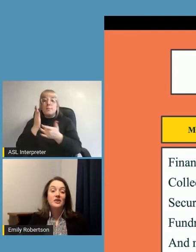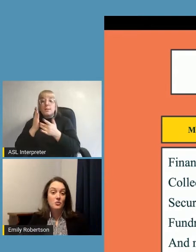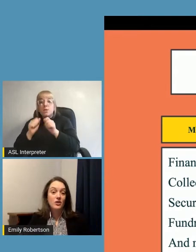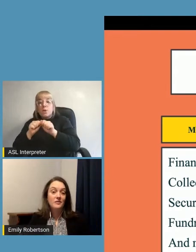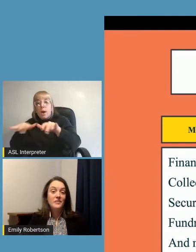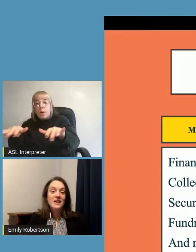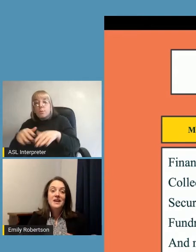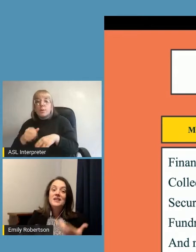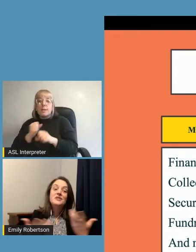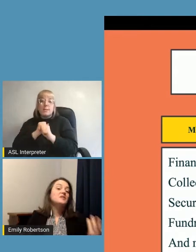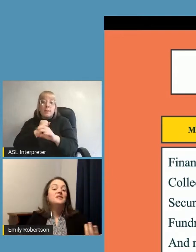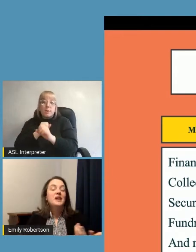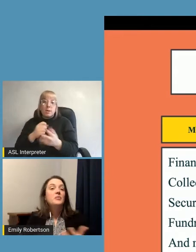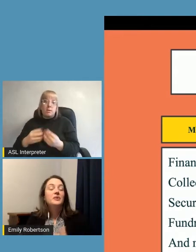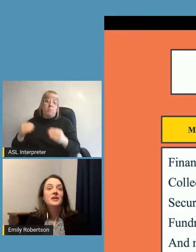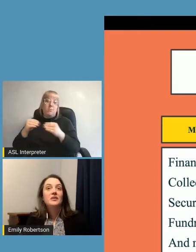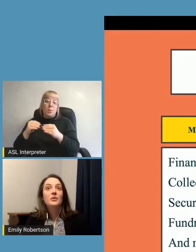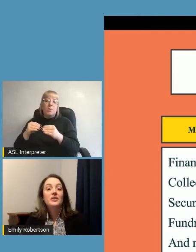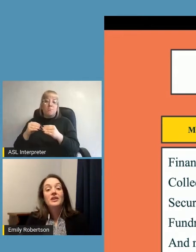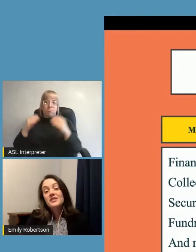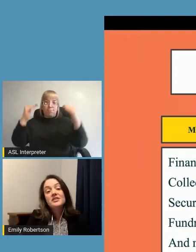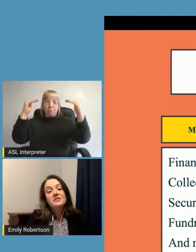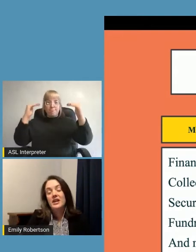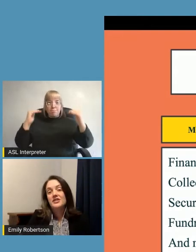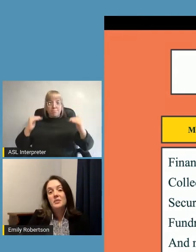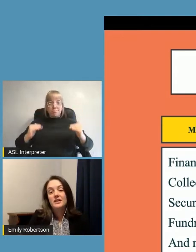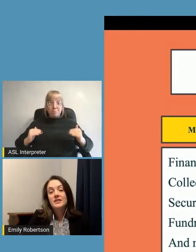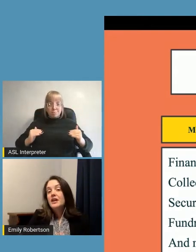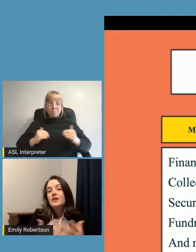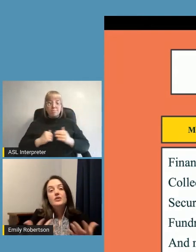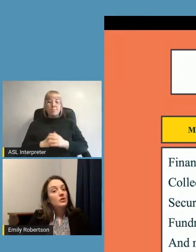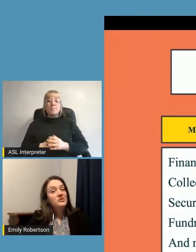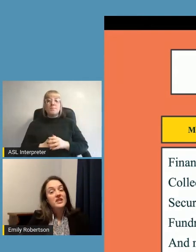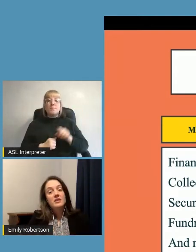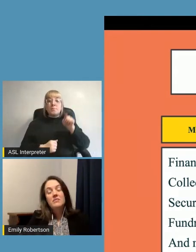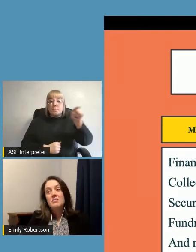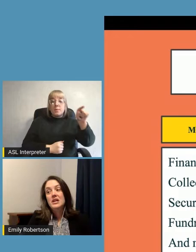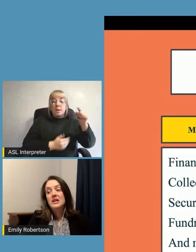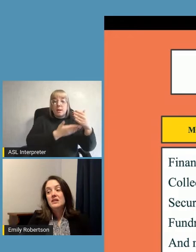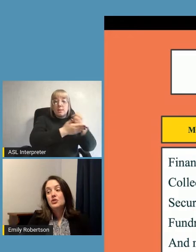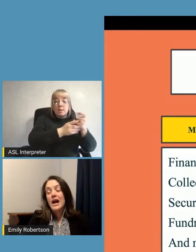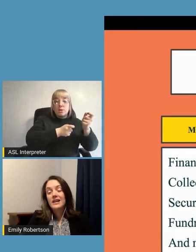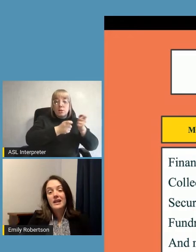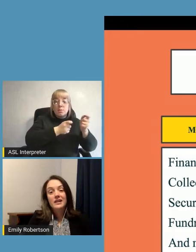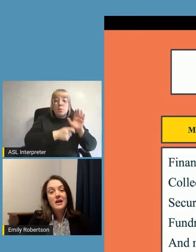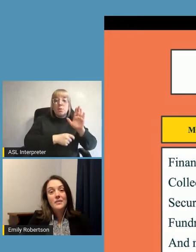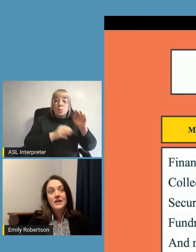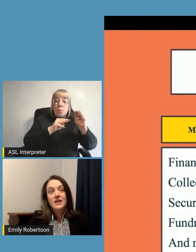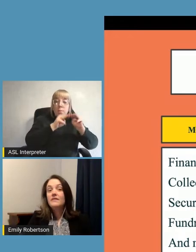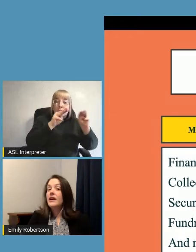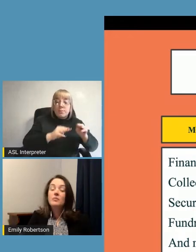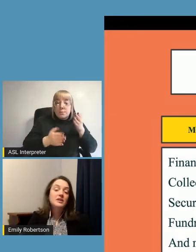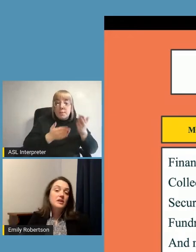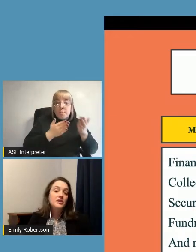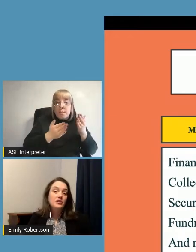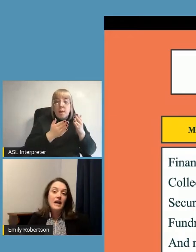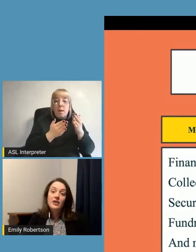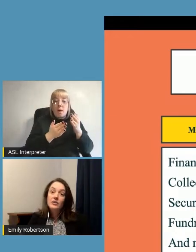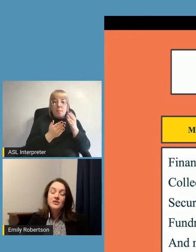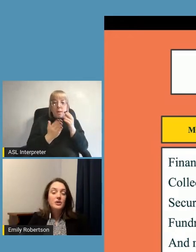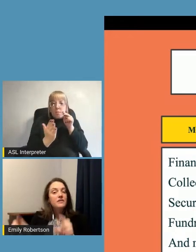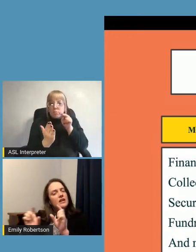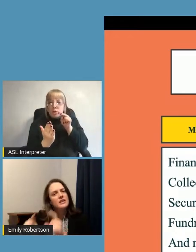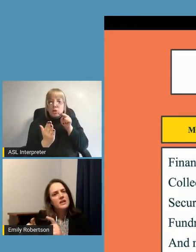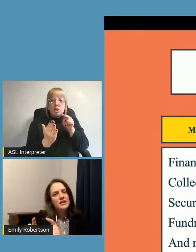and so much more. Just an example here with collections management. Your museum may be tracking the environment in